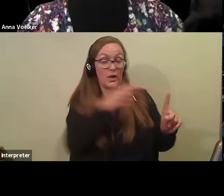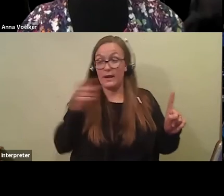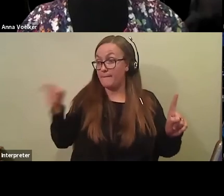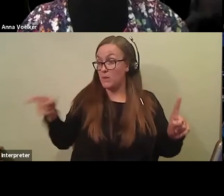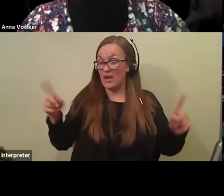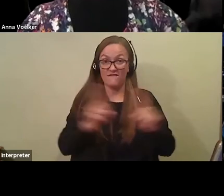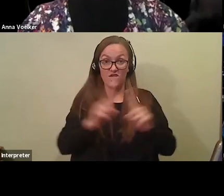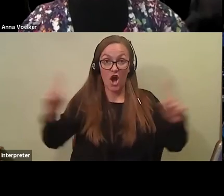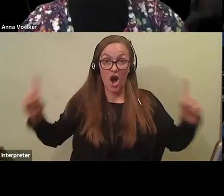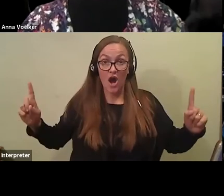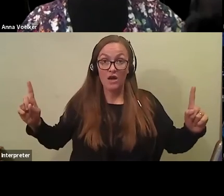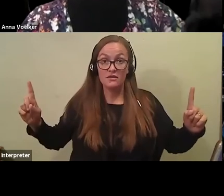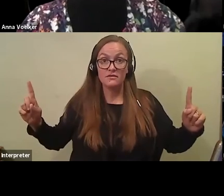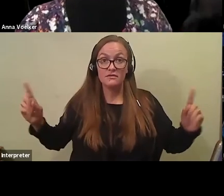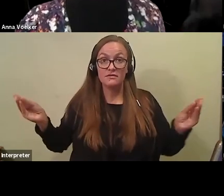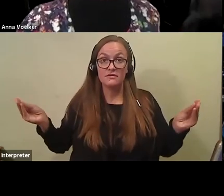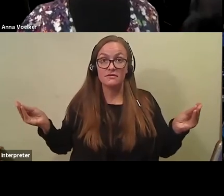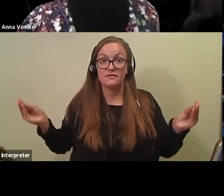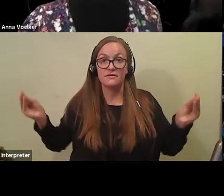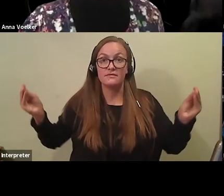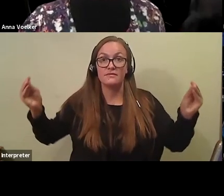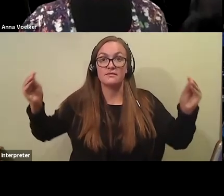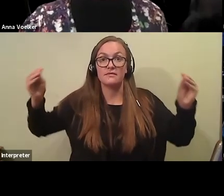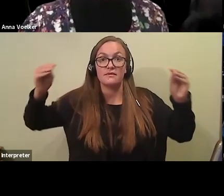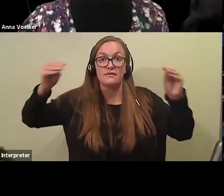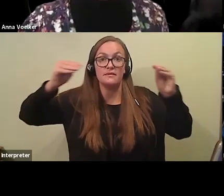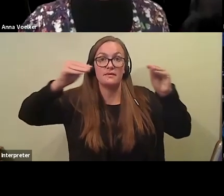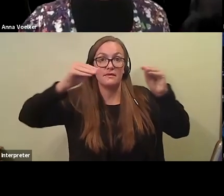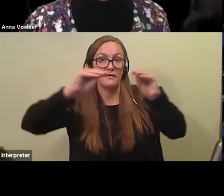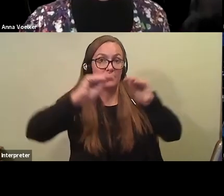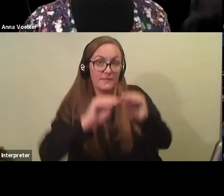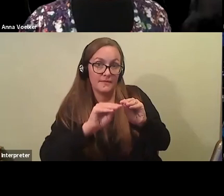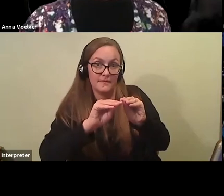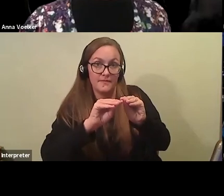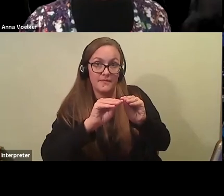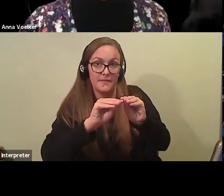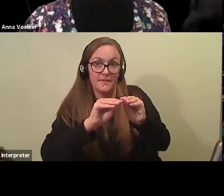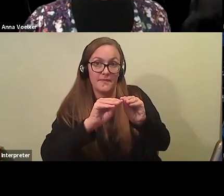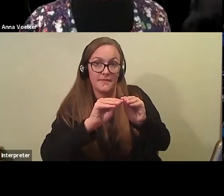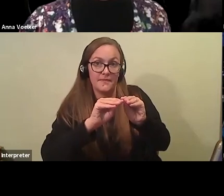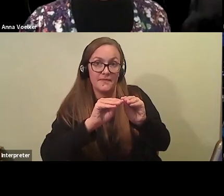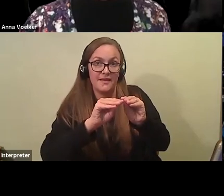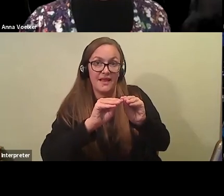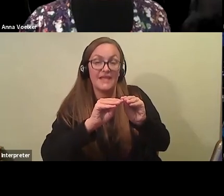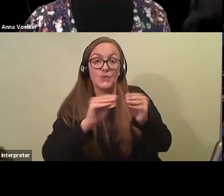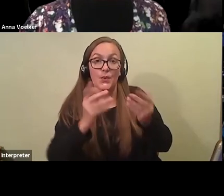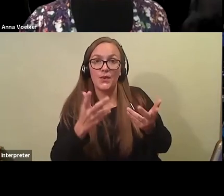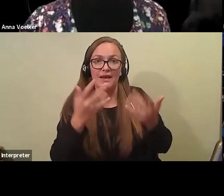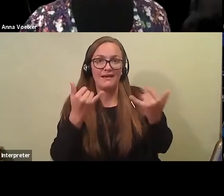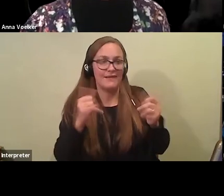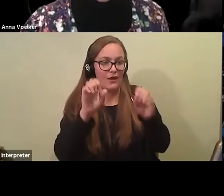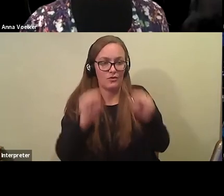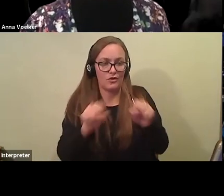widely separated in ordinary space and then bending space back on itself so that you can just